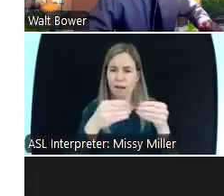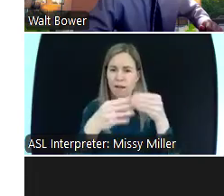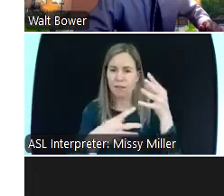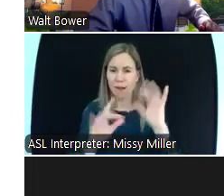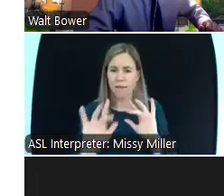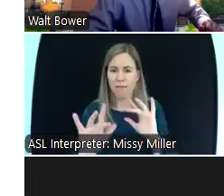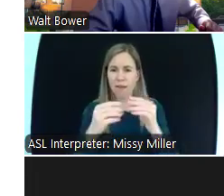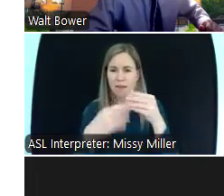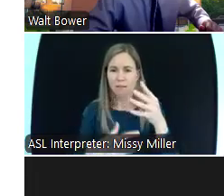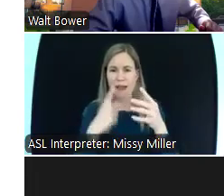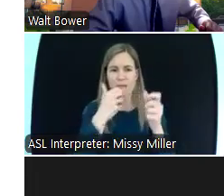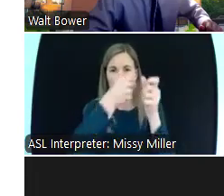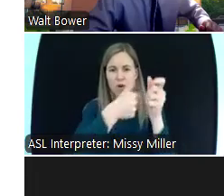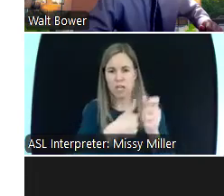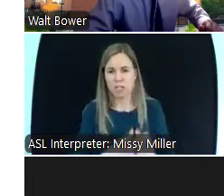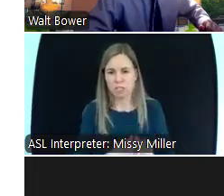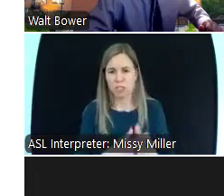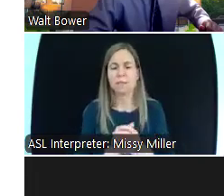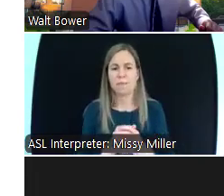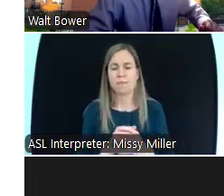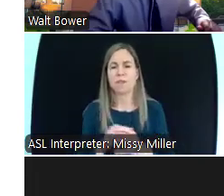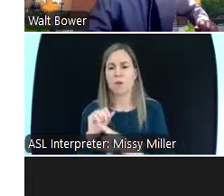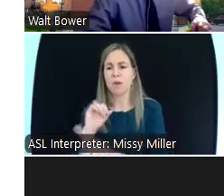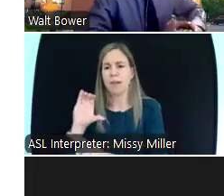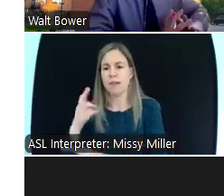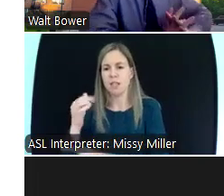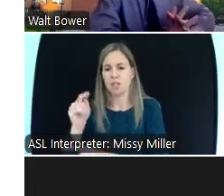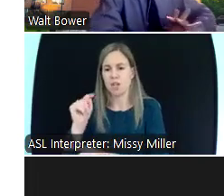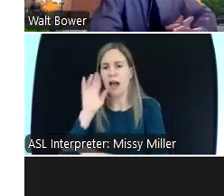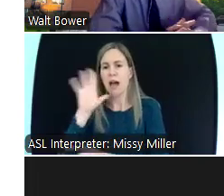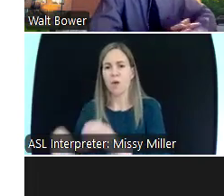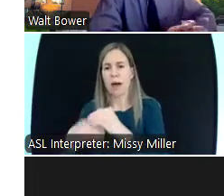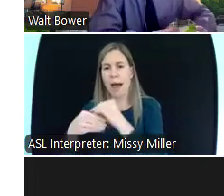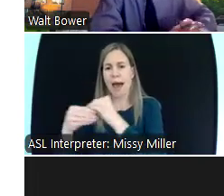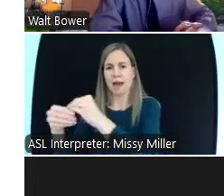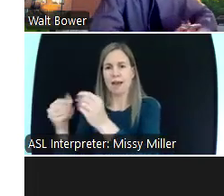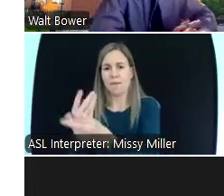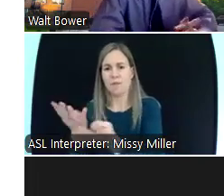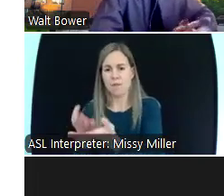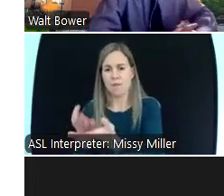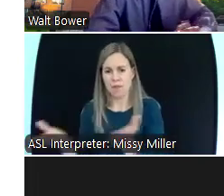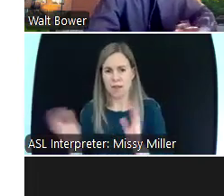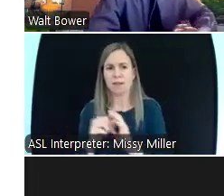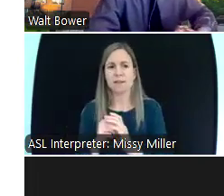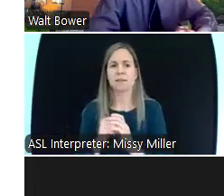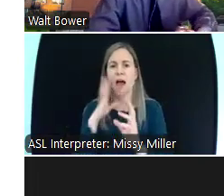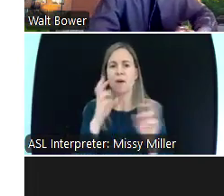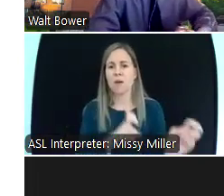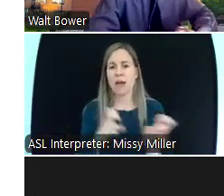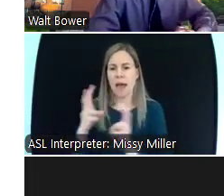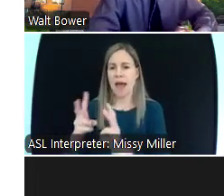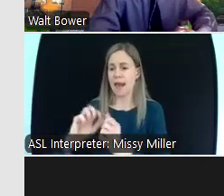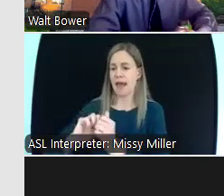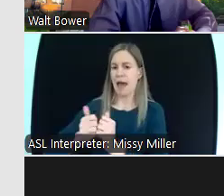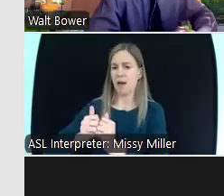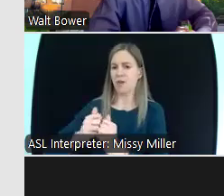put in the chat a couple different things for you all. I'm going to put how to apply for waiver services. So I'll just kind of bring